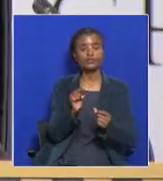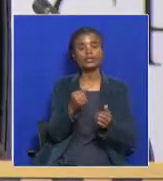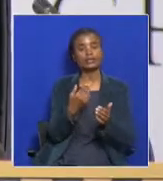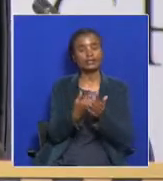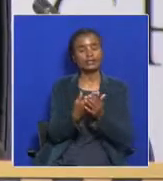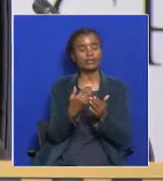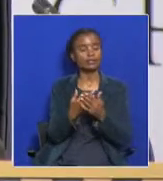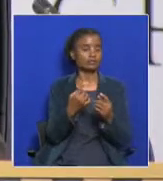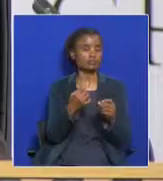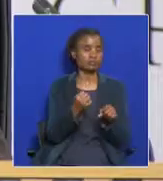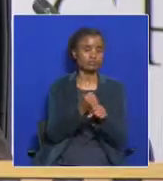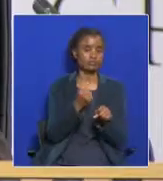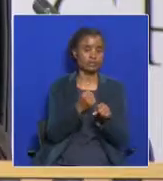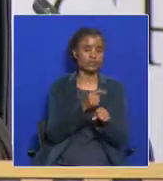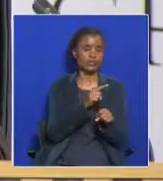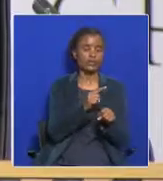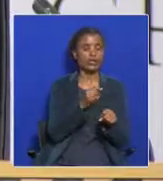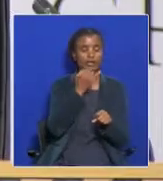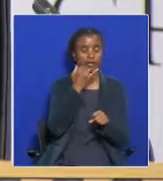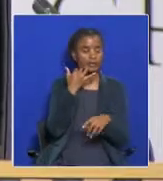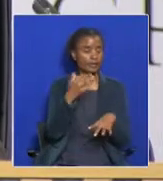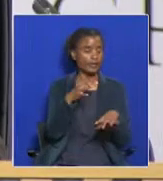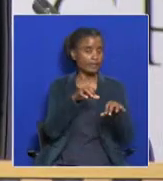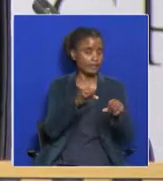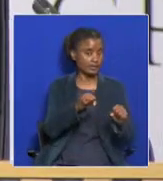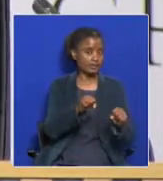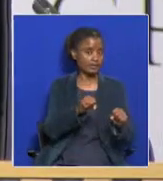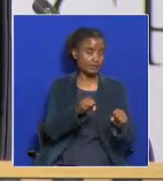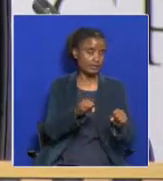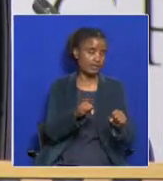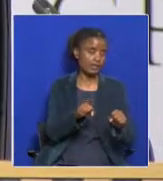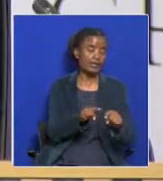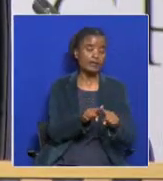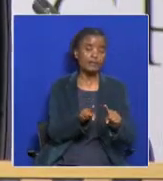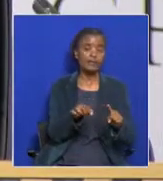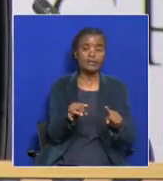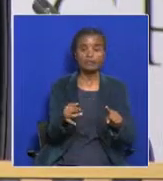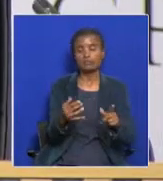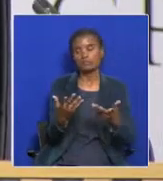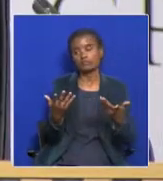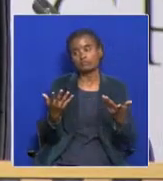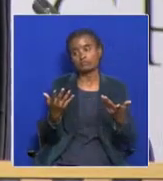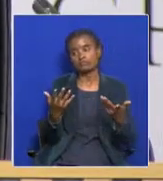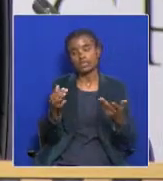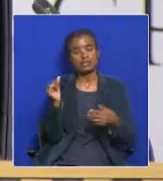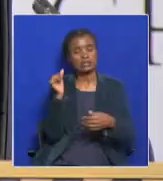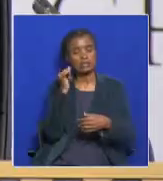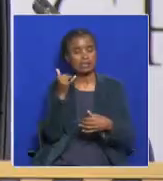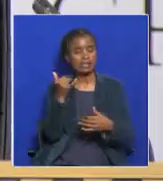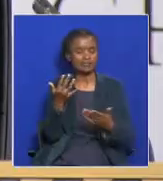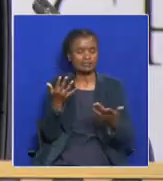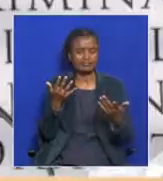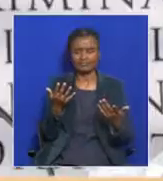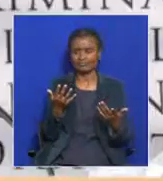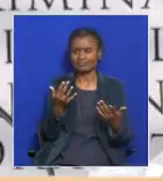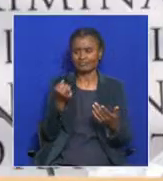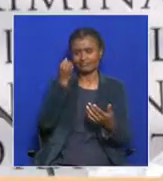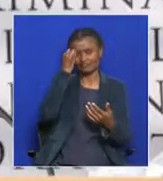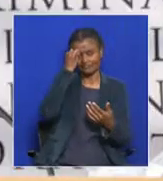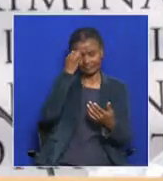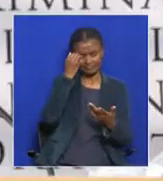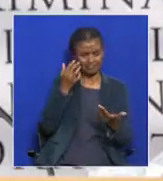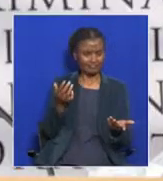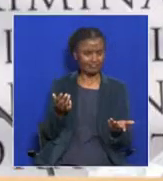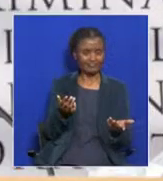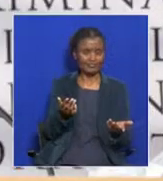drug bust. It may sound silly. It may sound petty. I've disclosed this to, I think, the evidence leaders behind